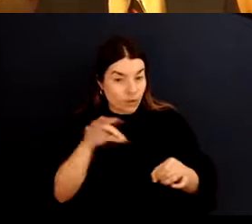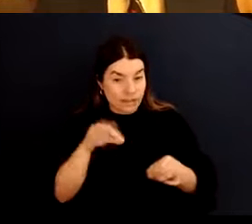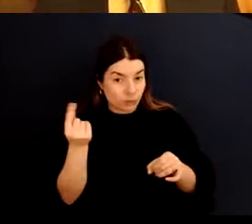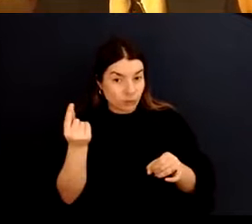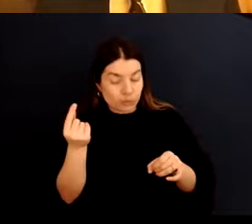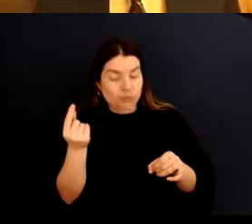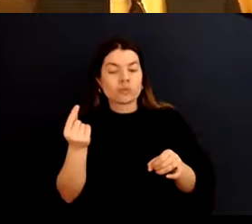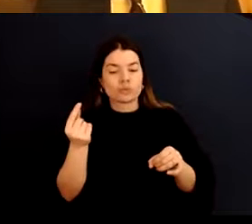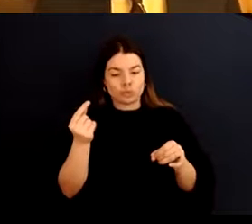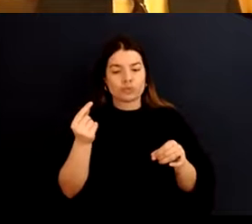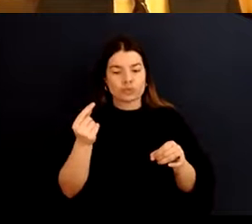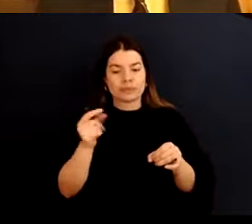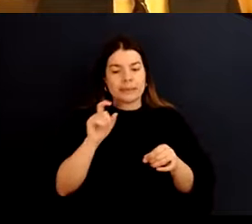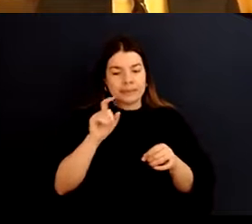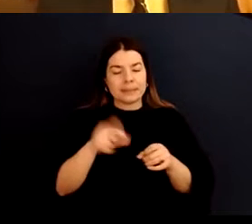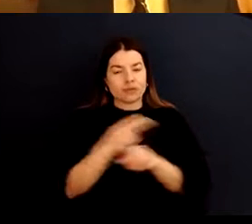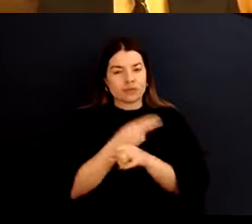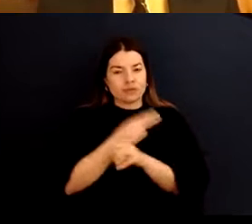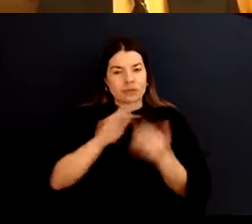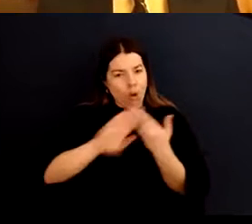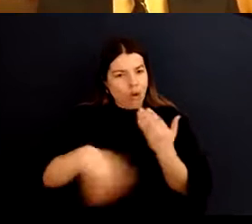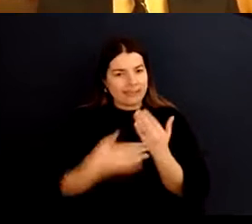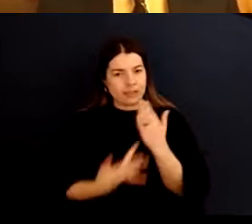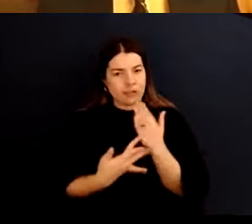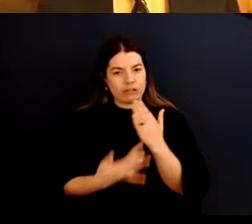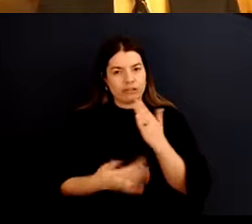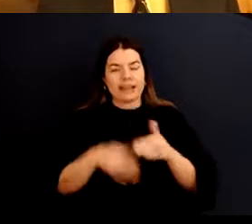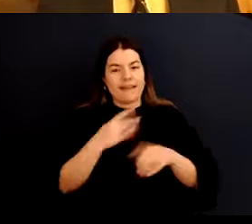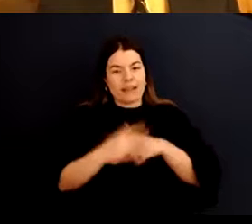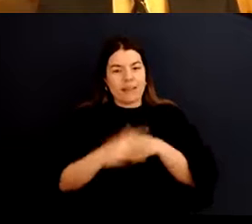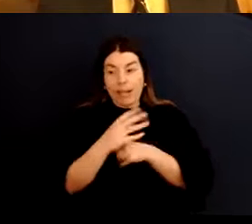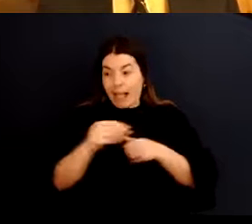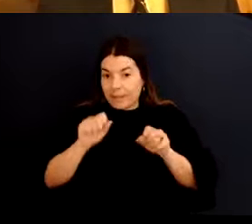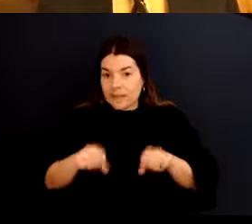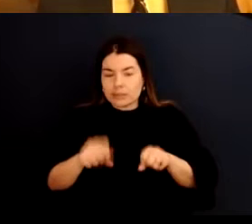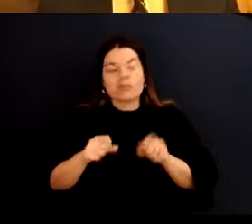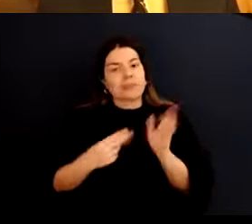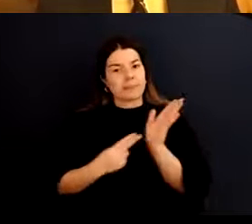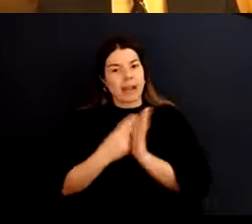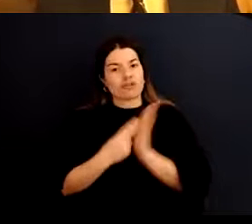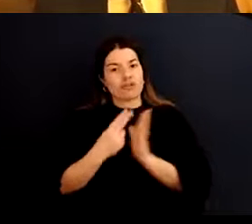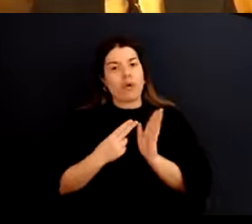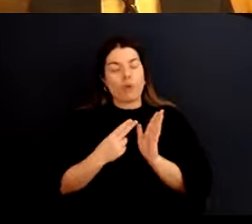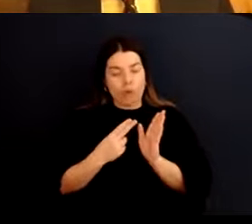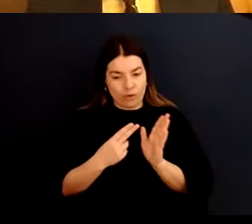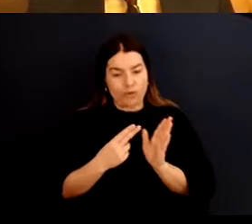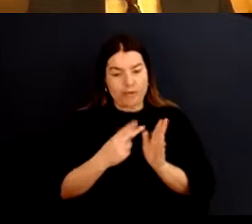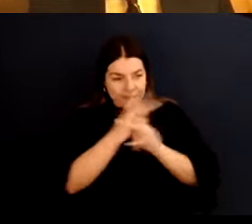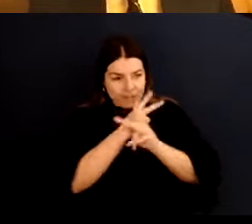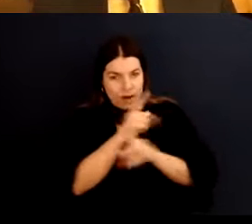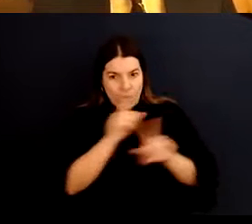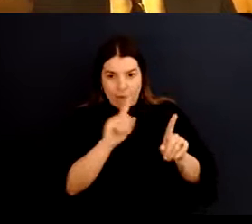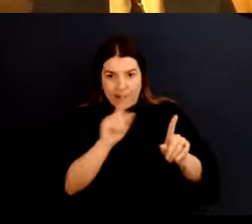that we're utilizing all the technology available and possible to make sure that we're actually locating where all of our